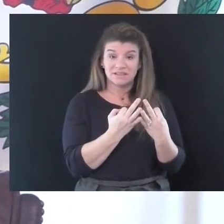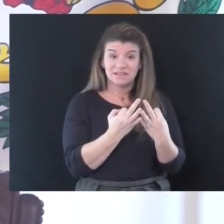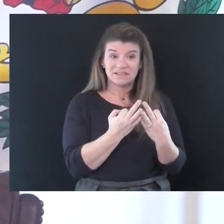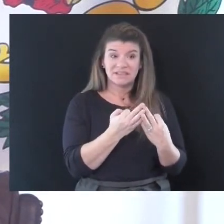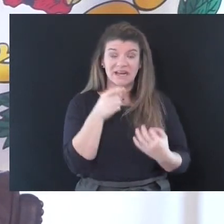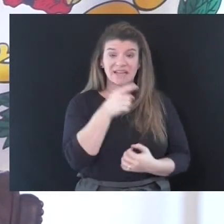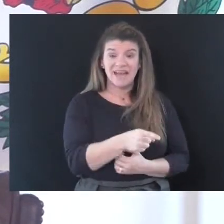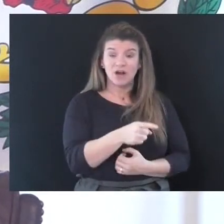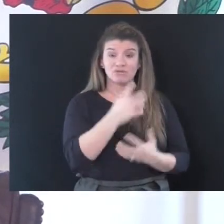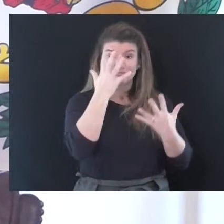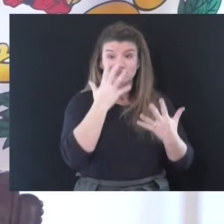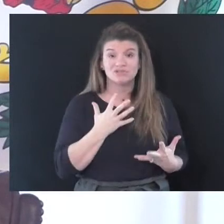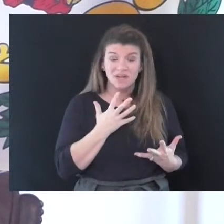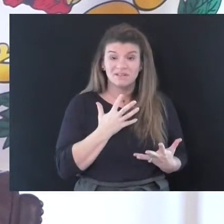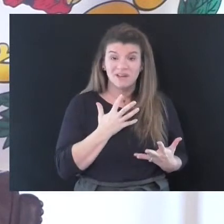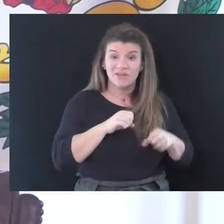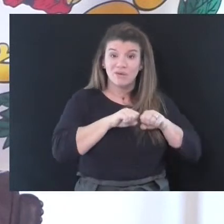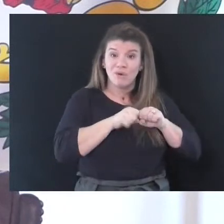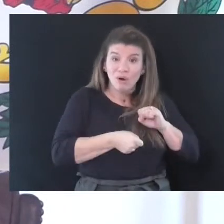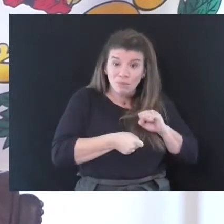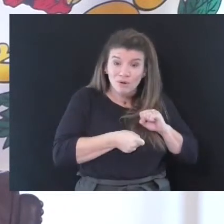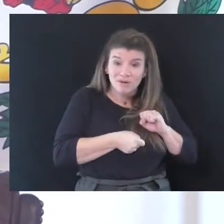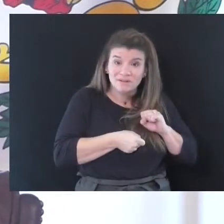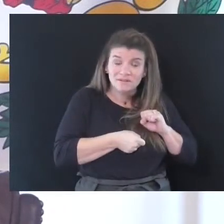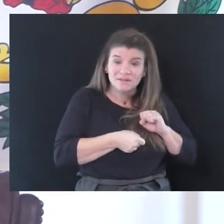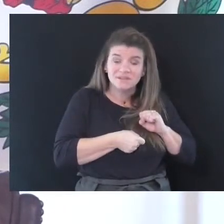they're grieving, so be with them.